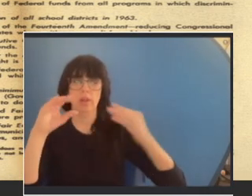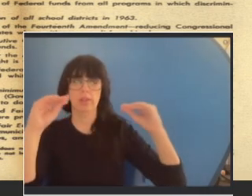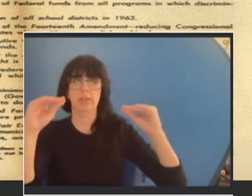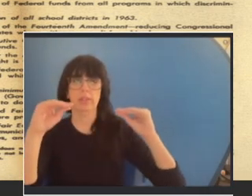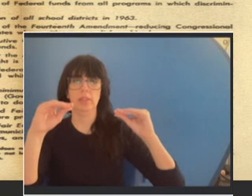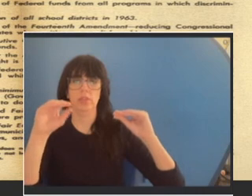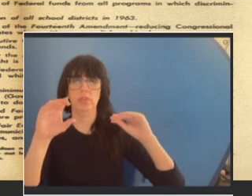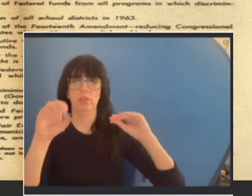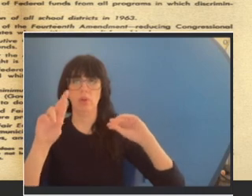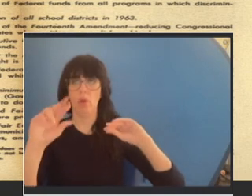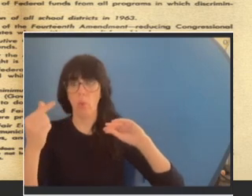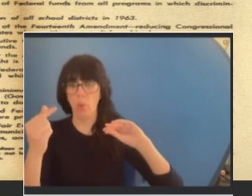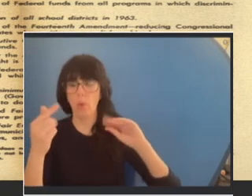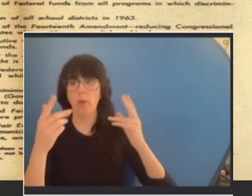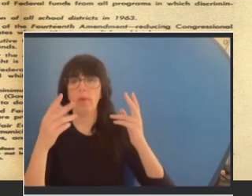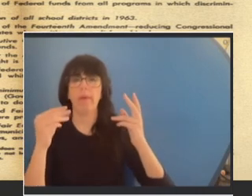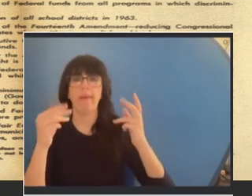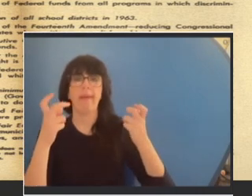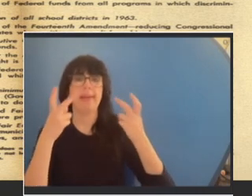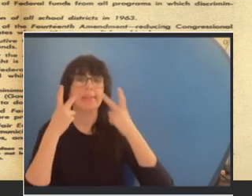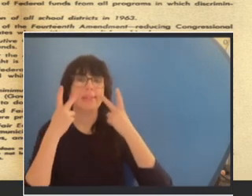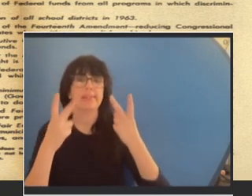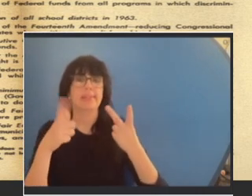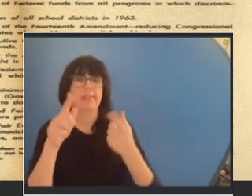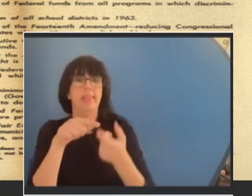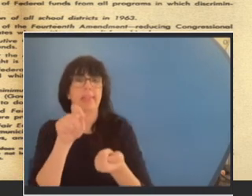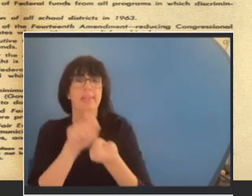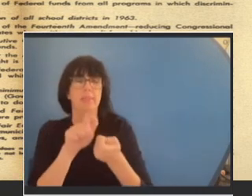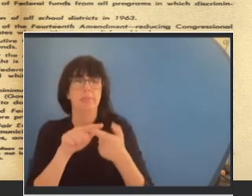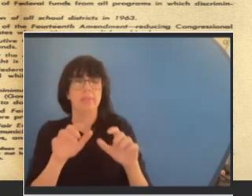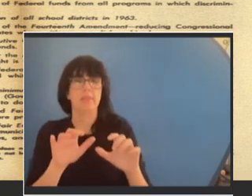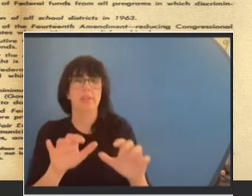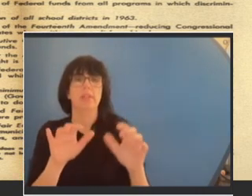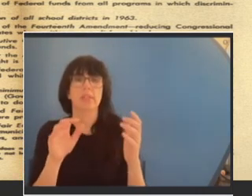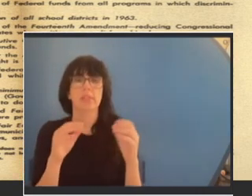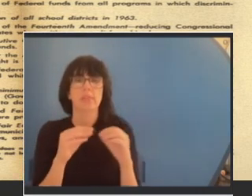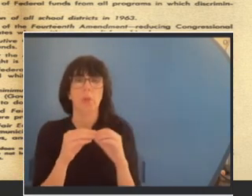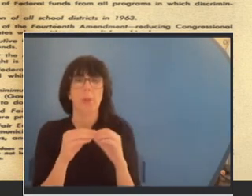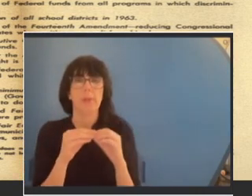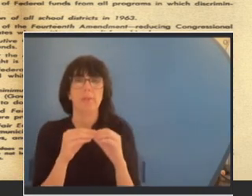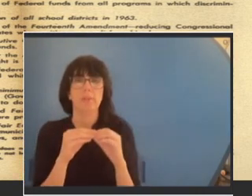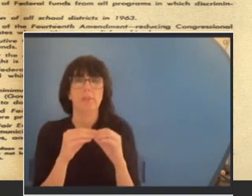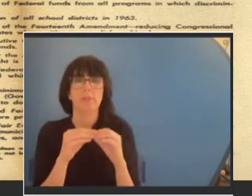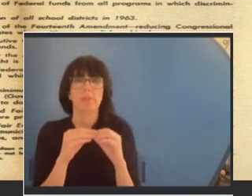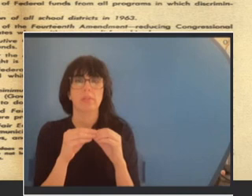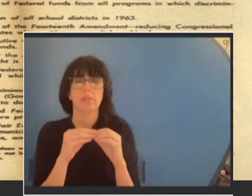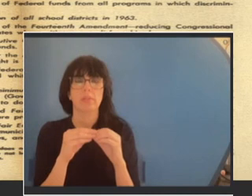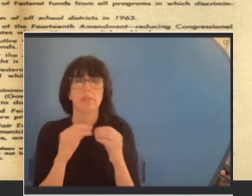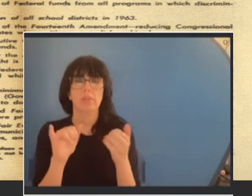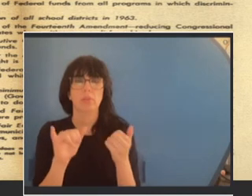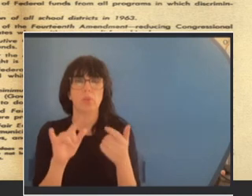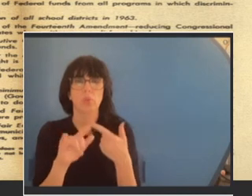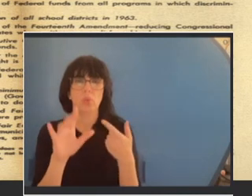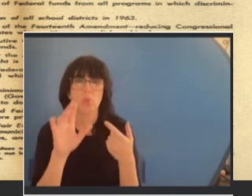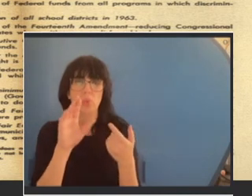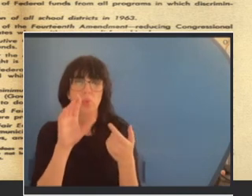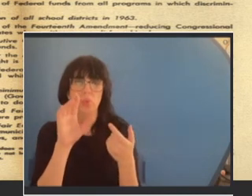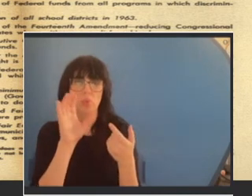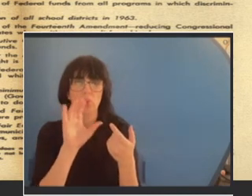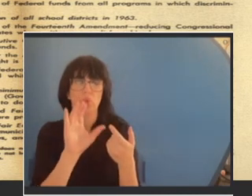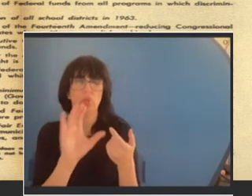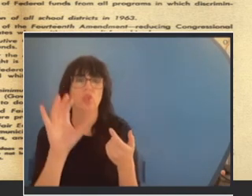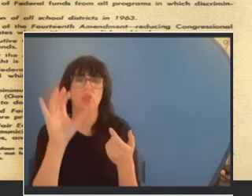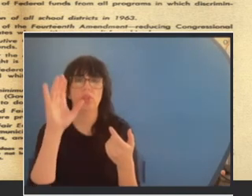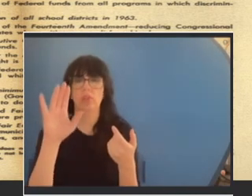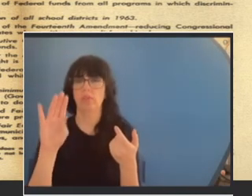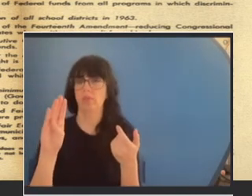And again, look for this particular activity, or do searches for Bayard Rustin